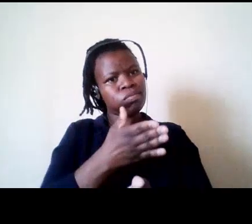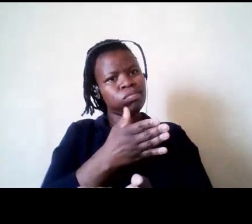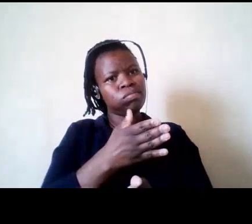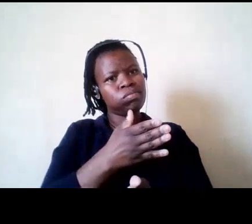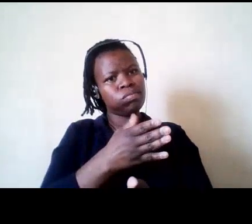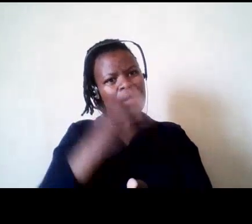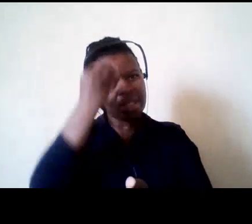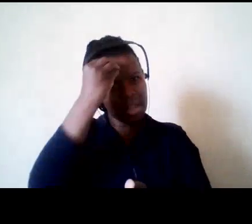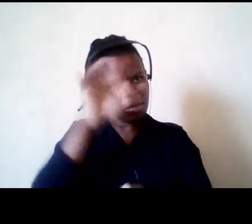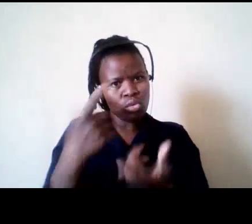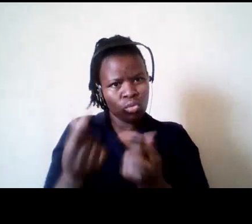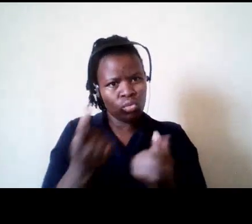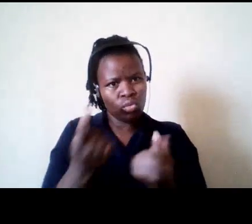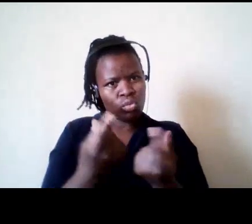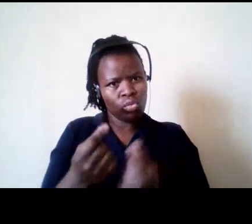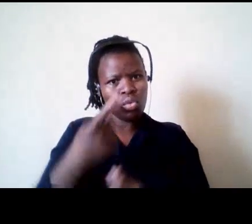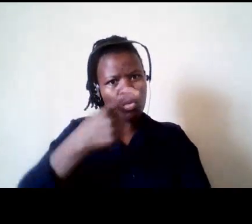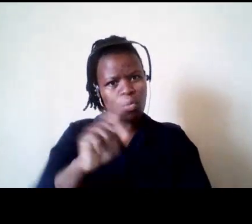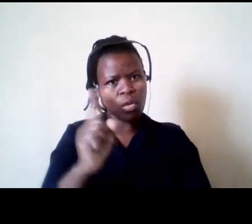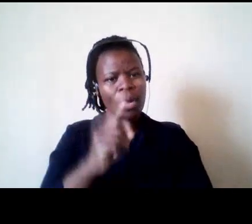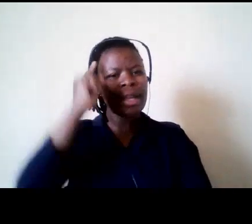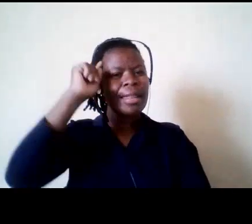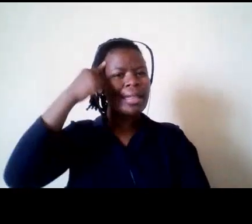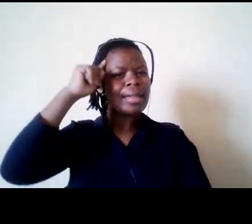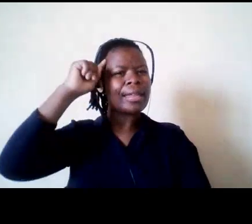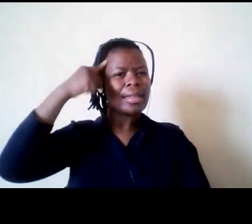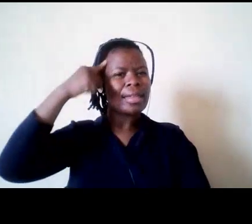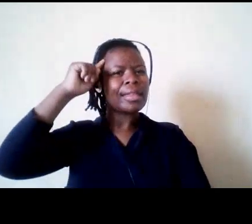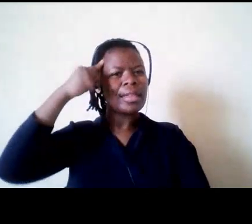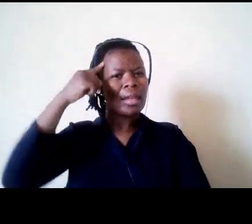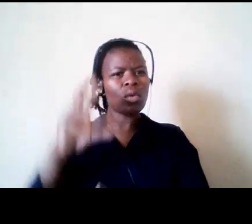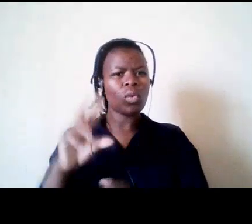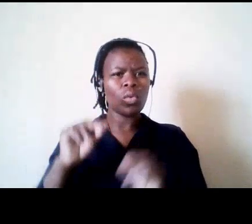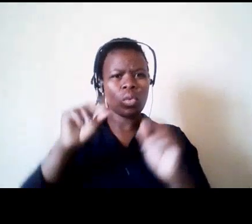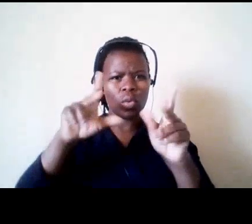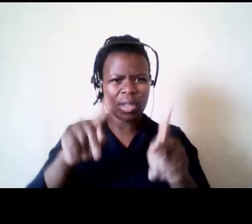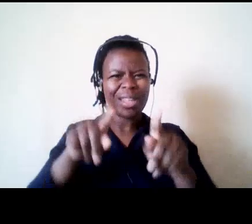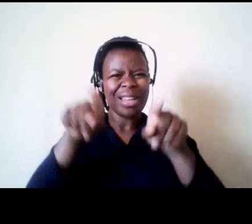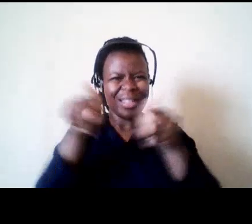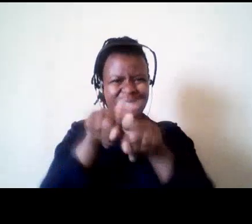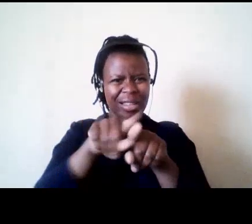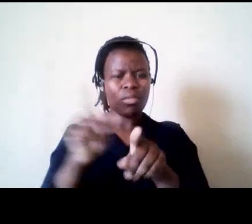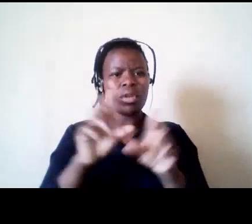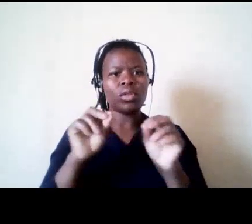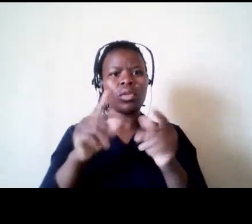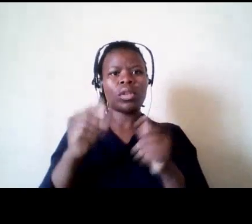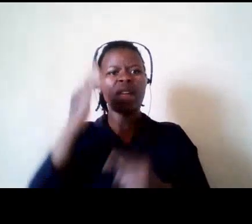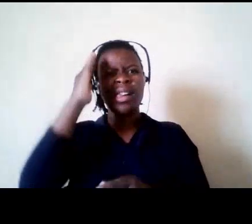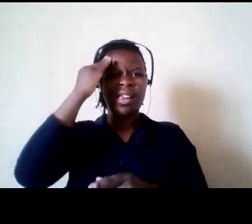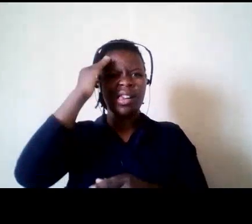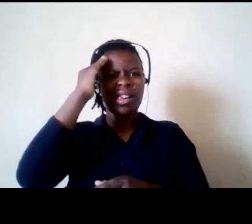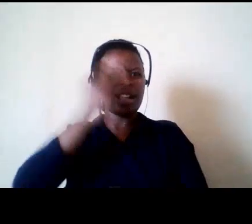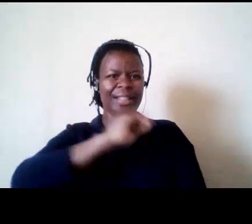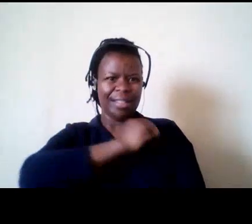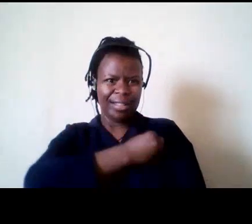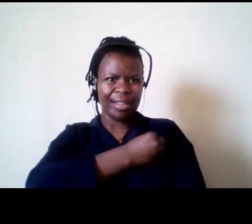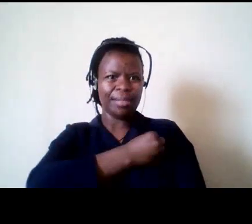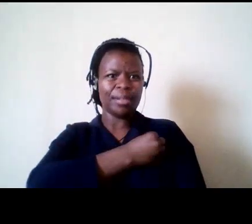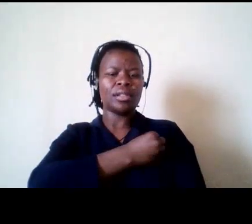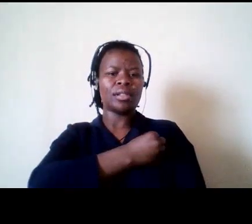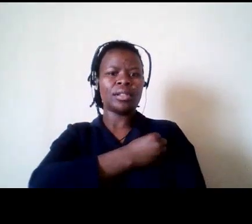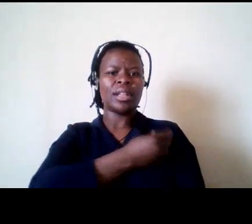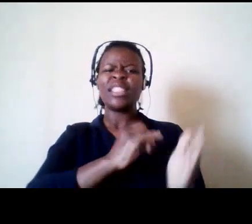of thinking that as long as it's intellectual disability, then it's just